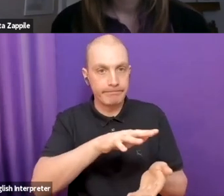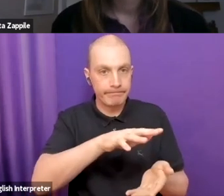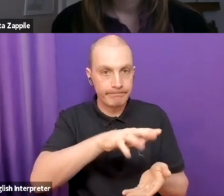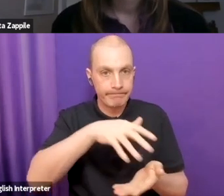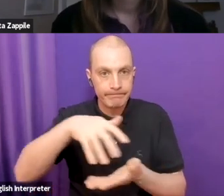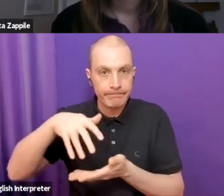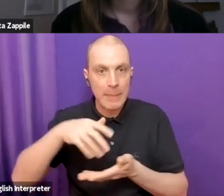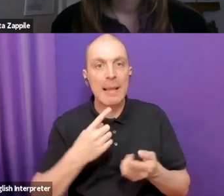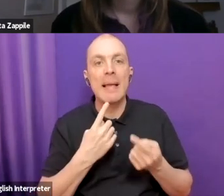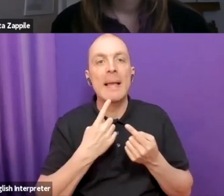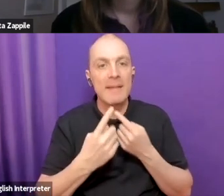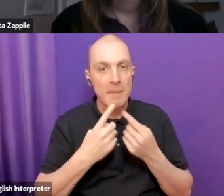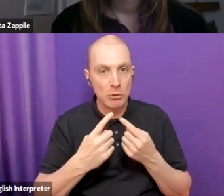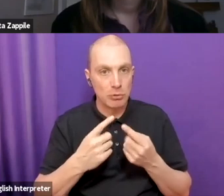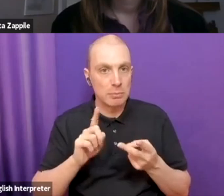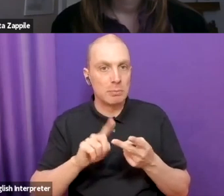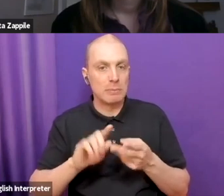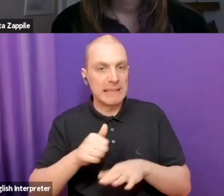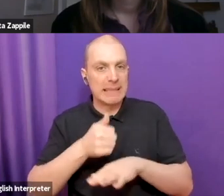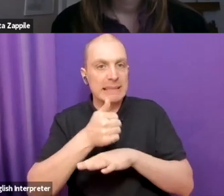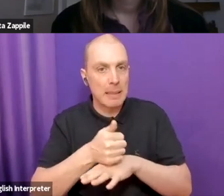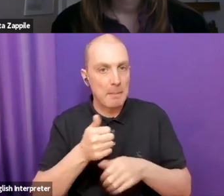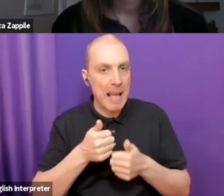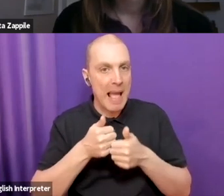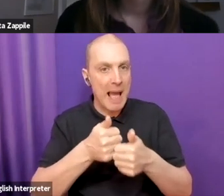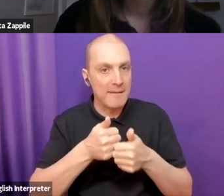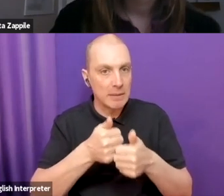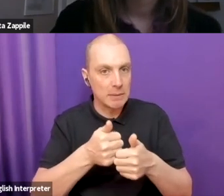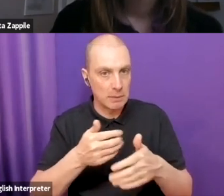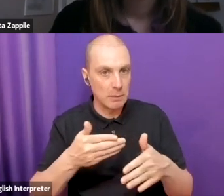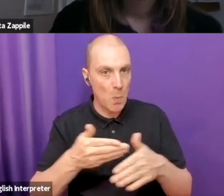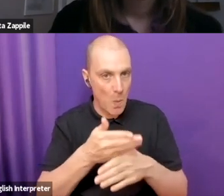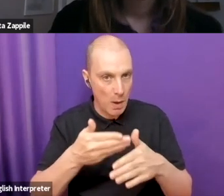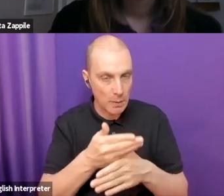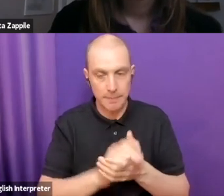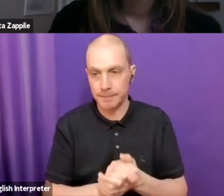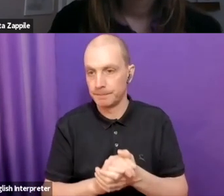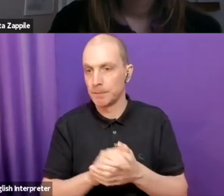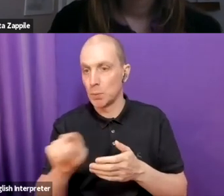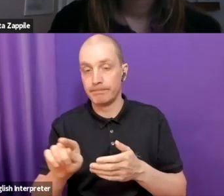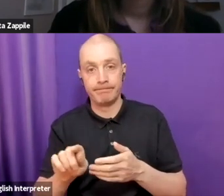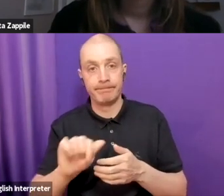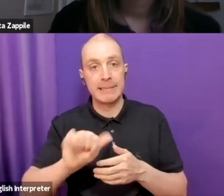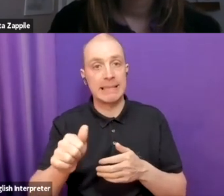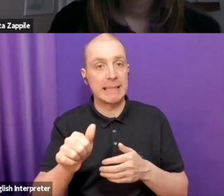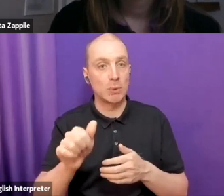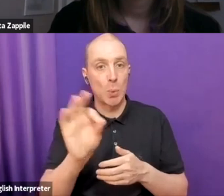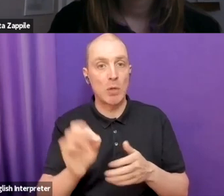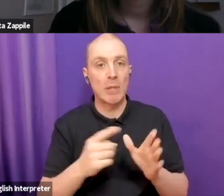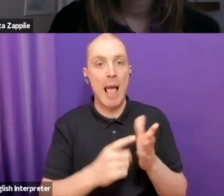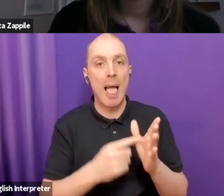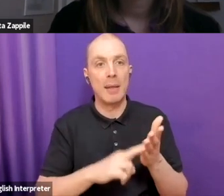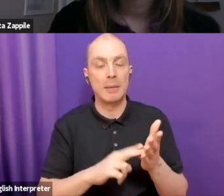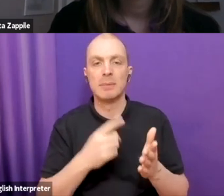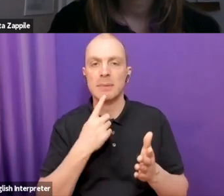go on. So hopefully that's helpful, Ella. And we've got one more question, which is from Alan. And he says, how can this be more